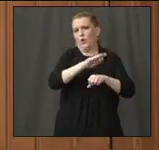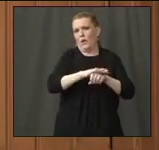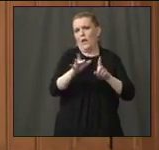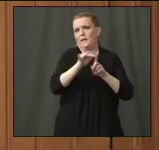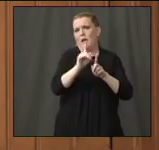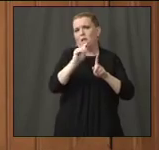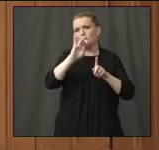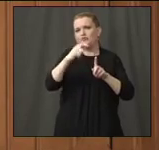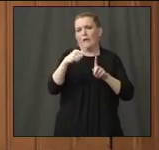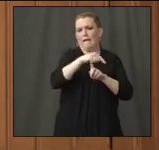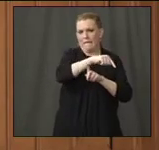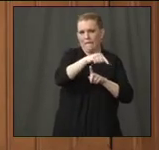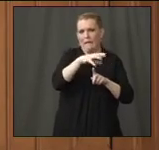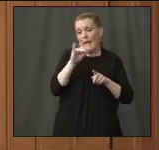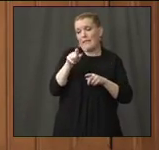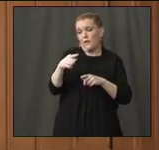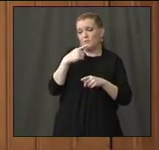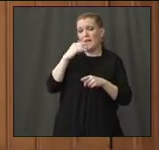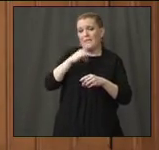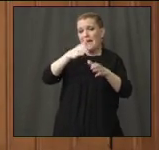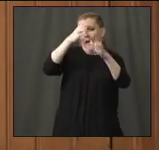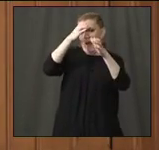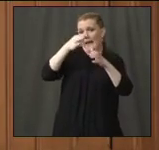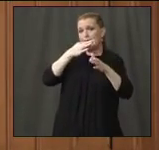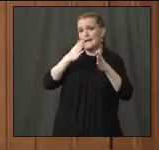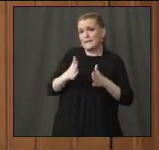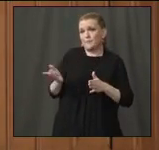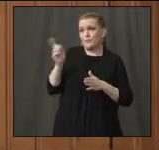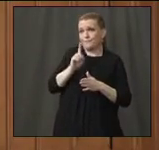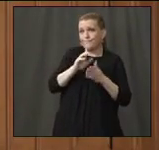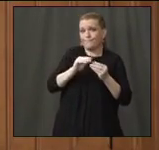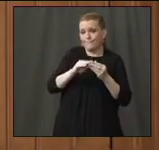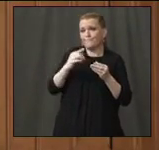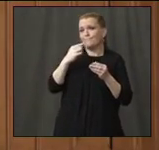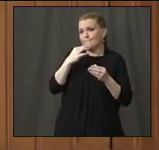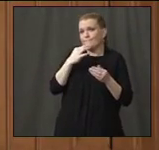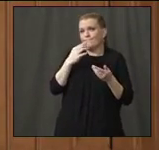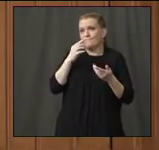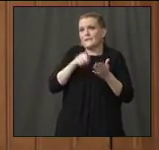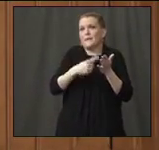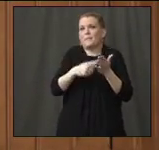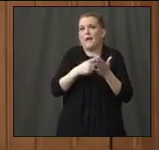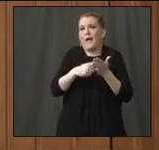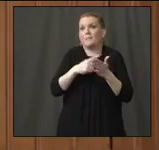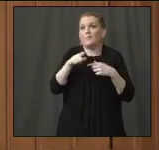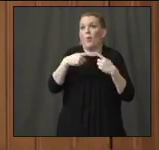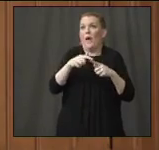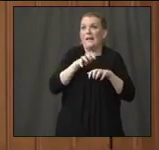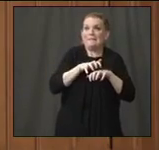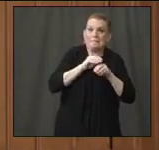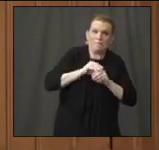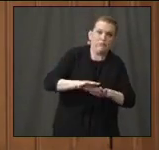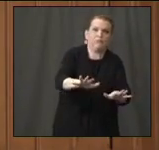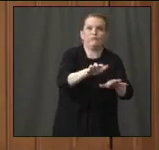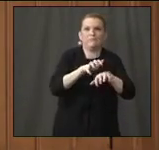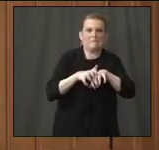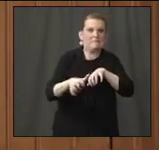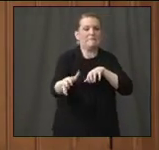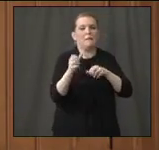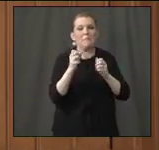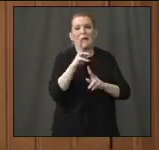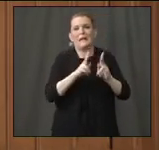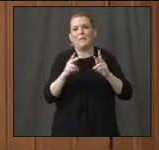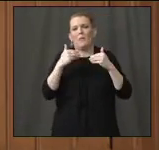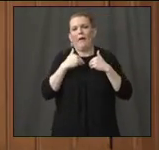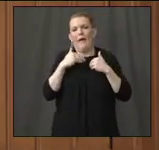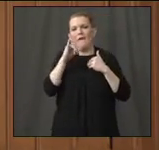and most parts of the world right now, it becomes kind of unmanageable in the volumes. So a lot of this is about preparing the infrastructure and the